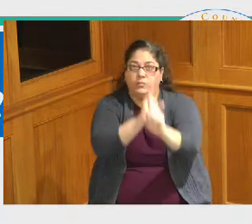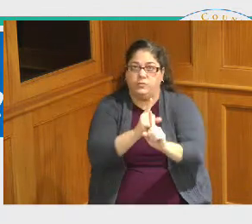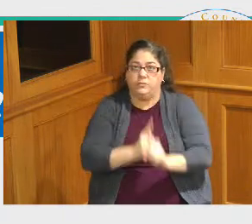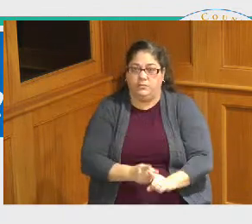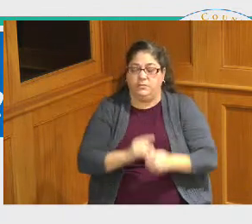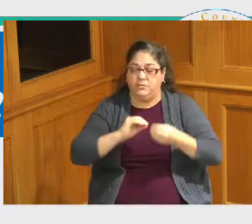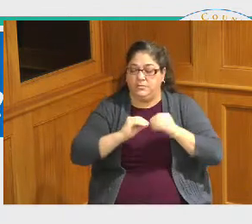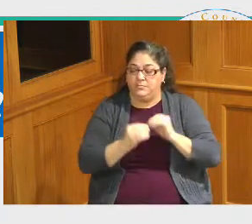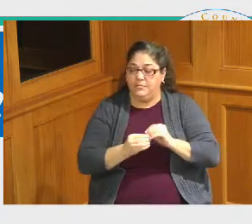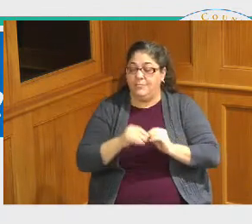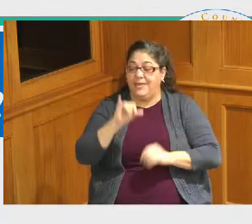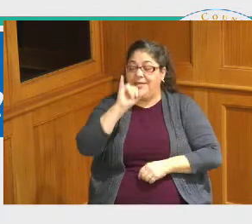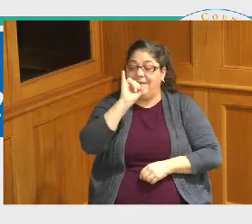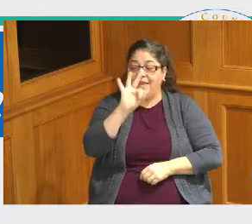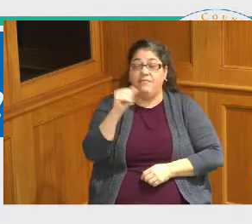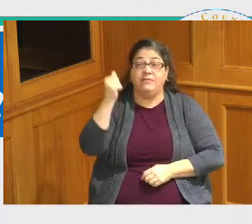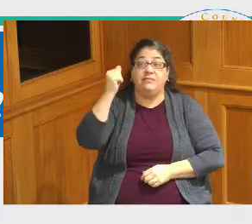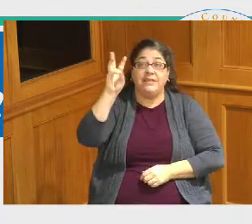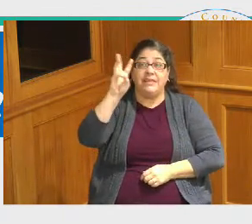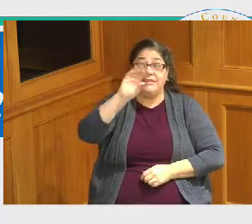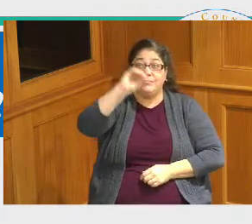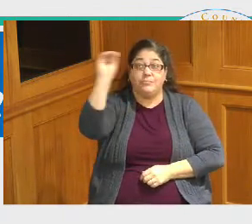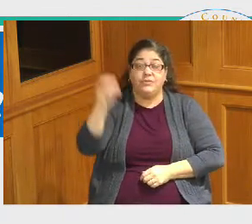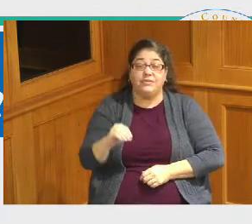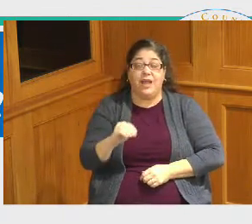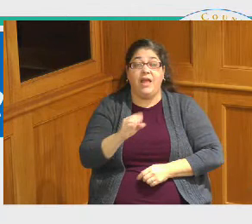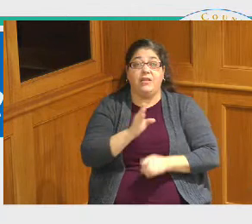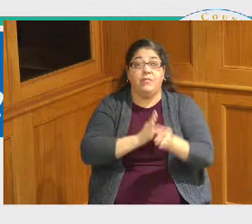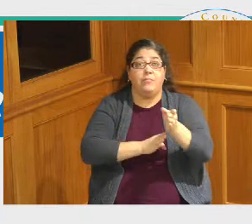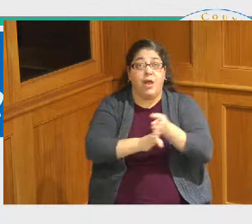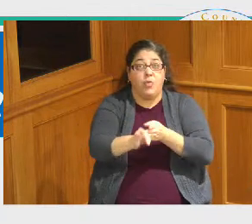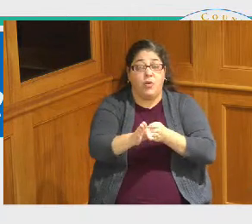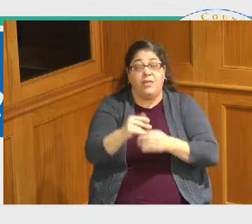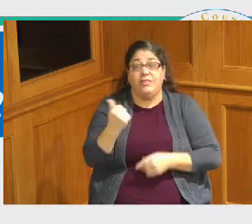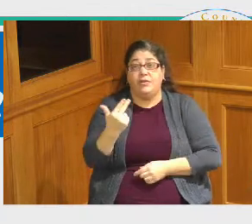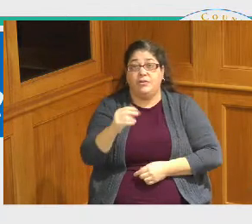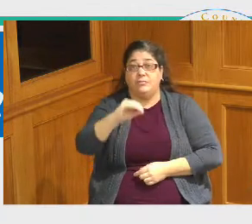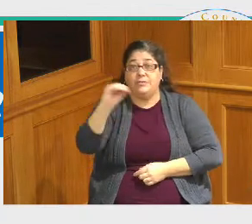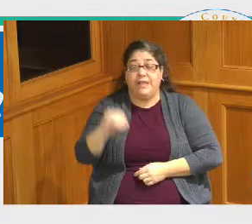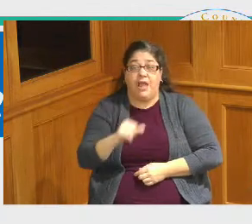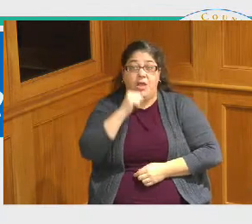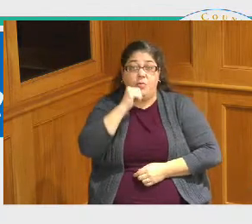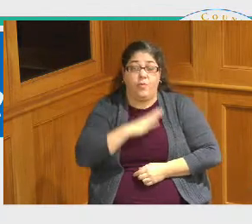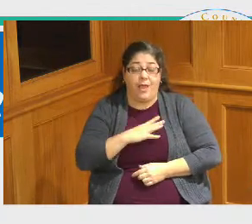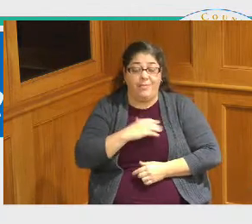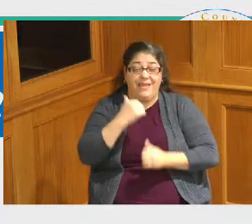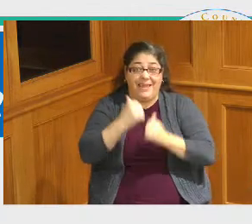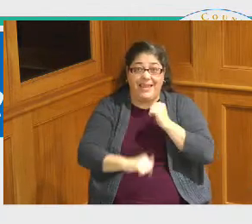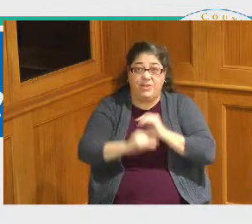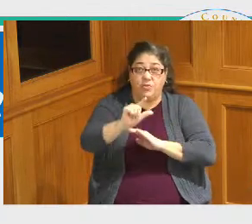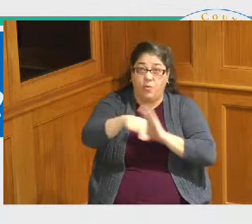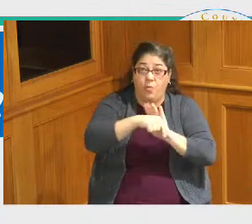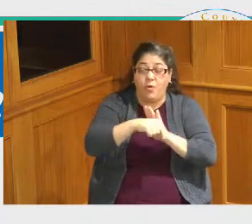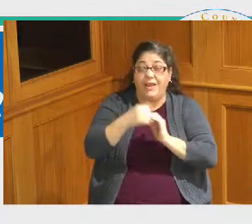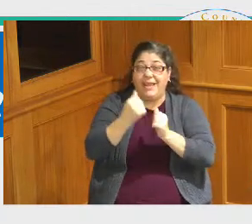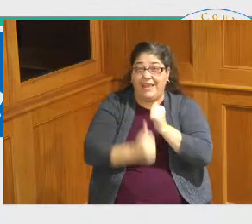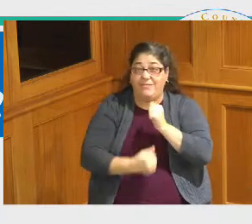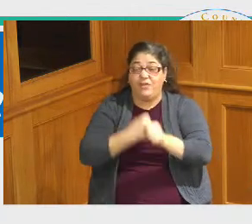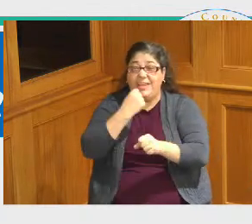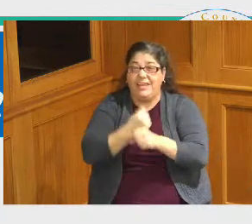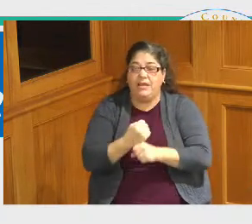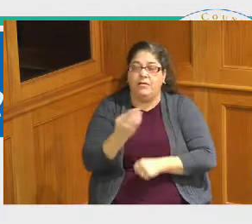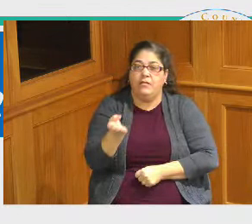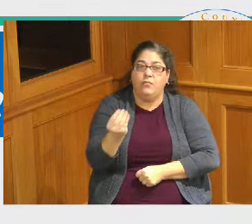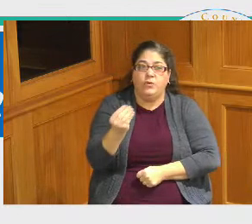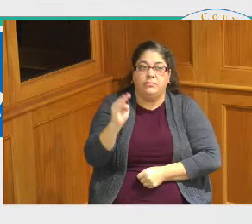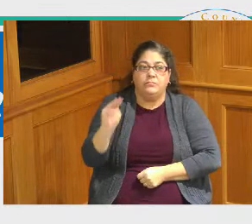year, if we reach 16% minority and 13% women each quarter, each year, that's $14 million